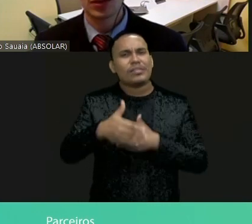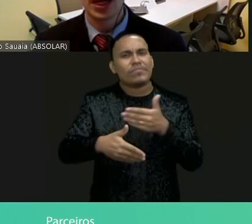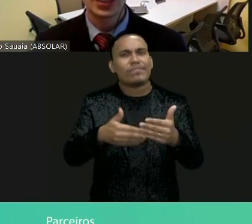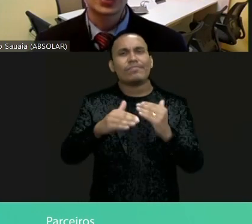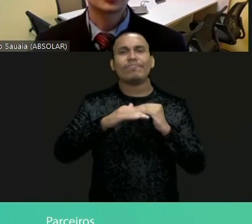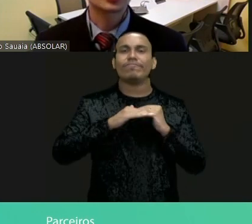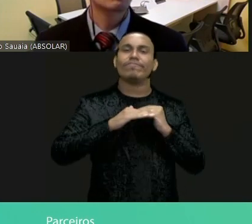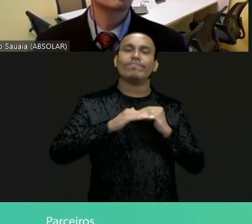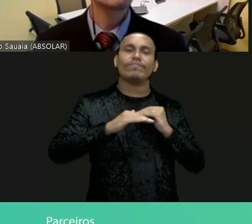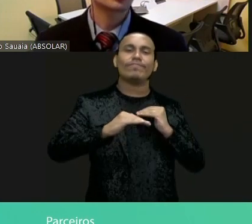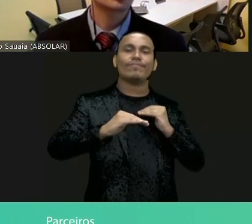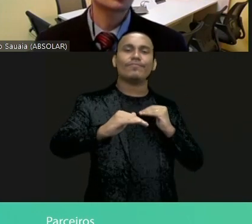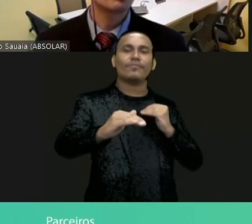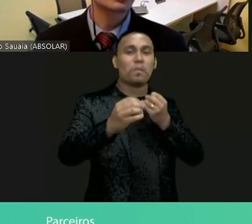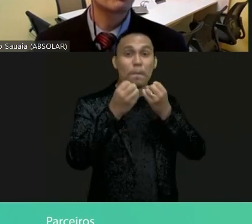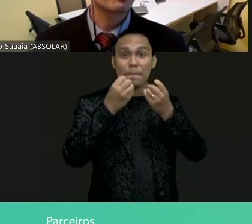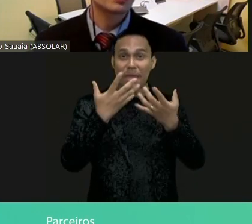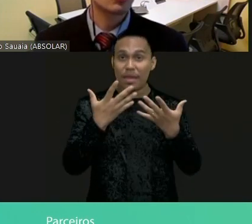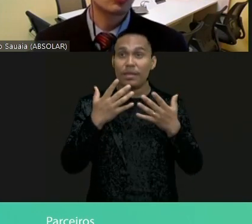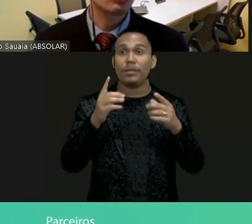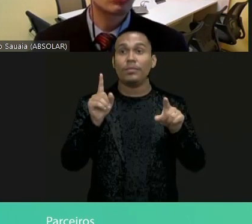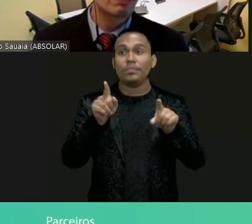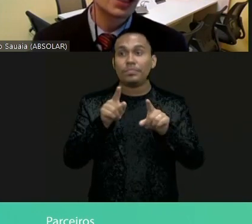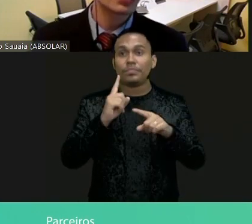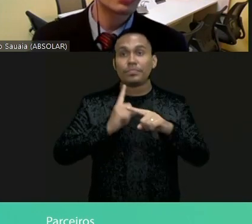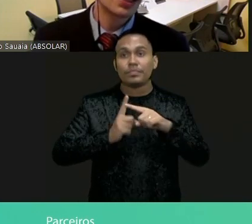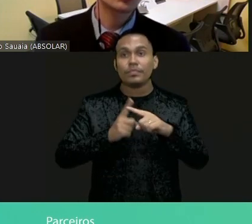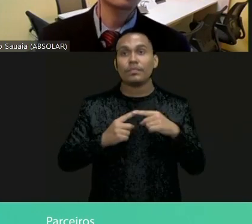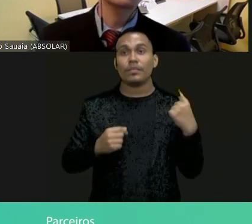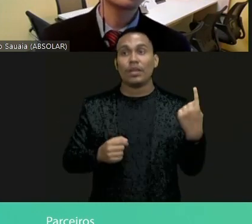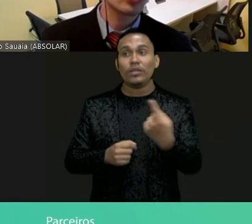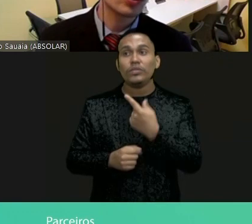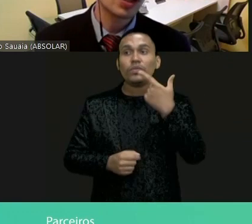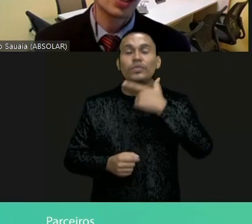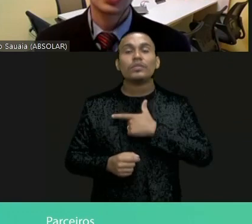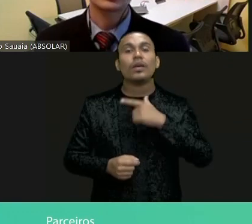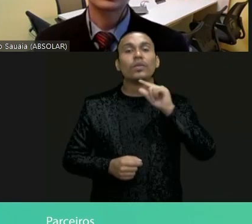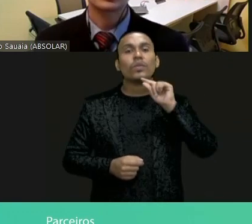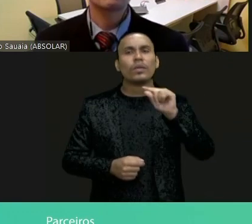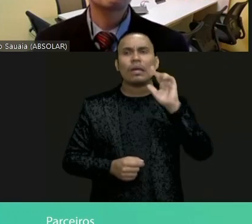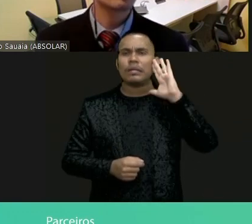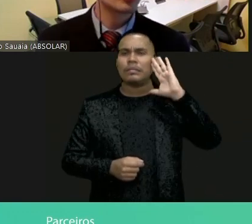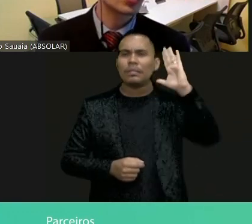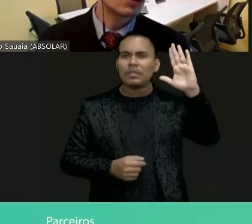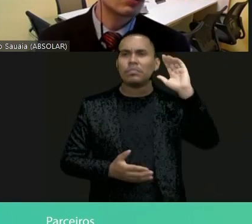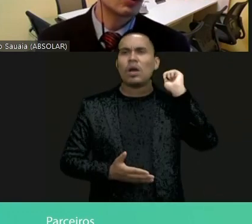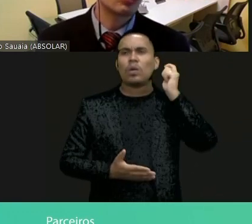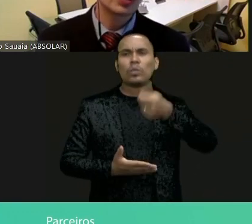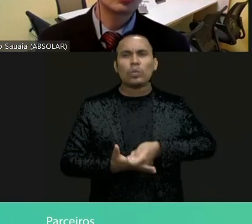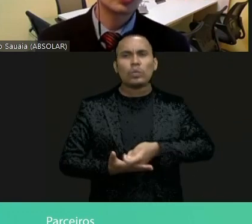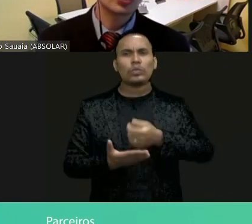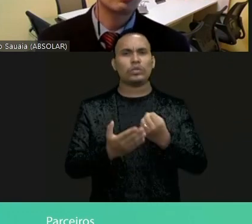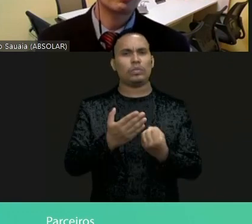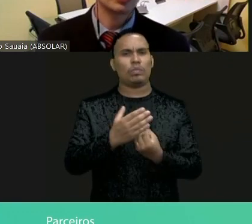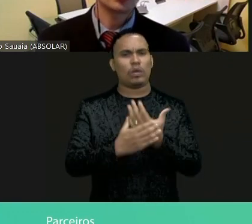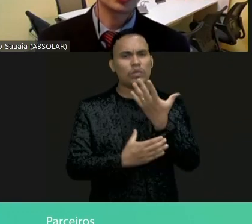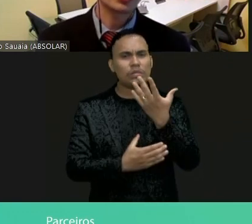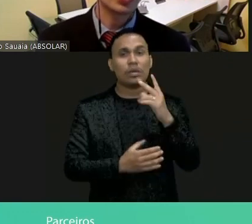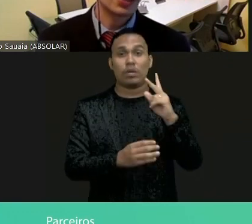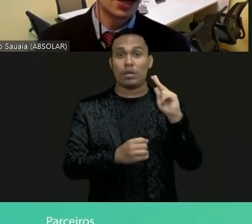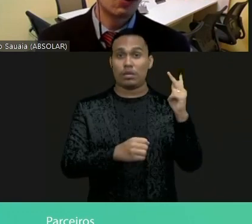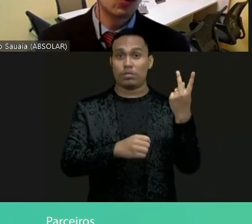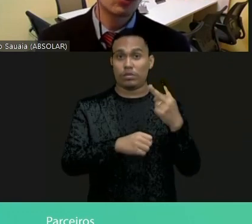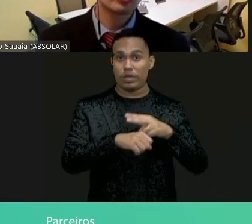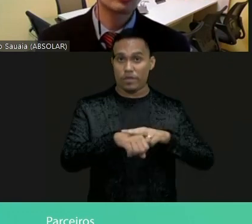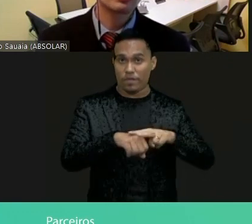whole year, and between the different years, in such a way that we can control the main costs, production costs of